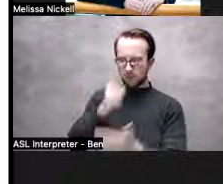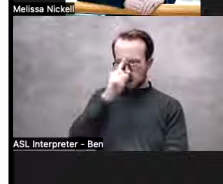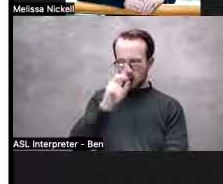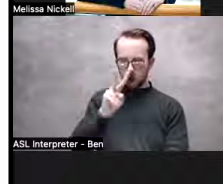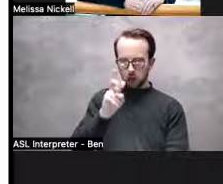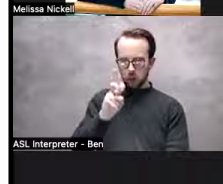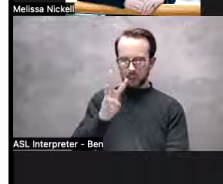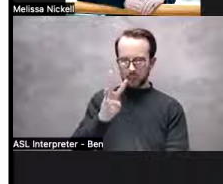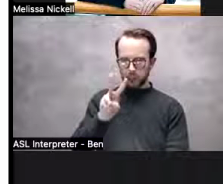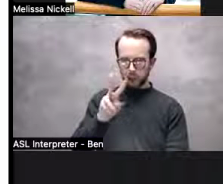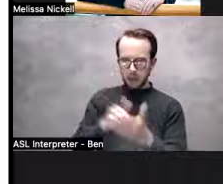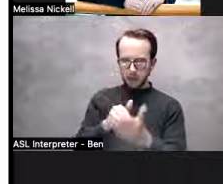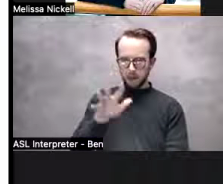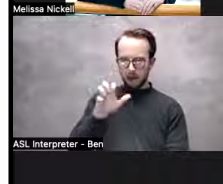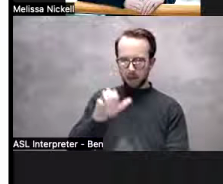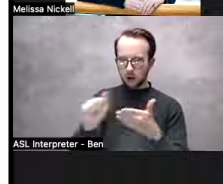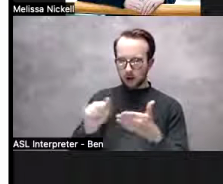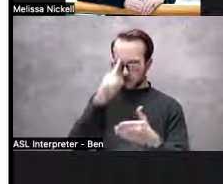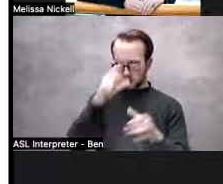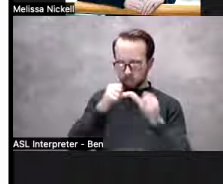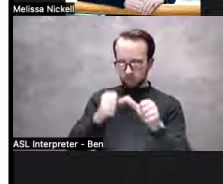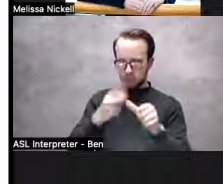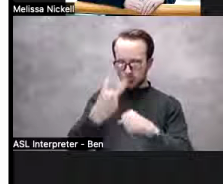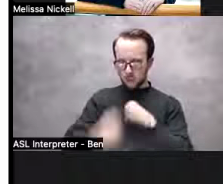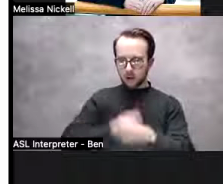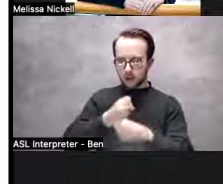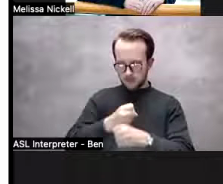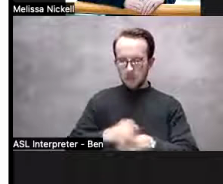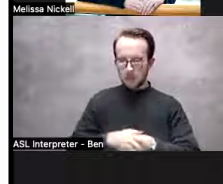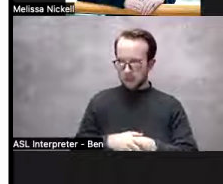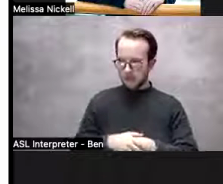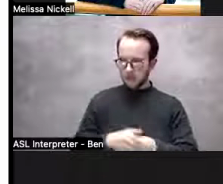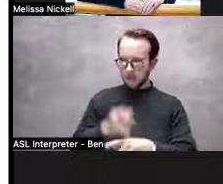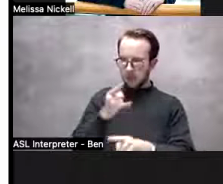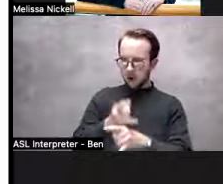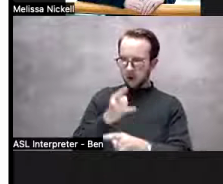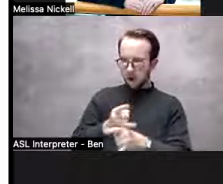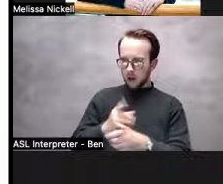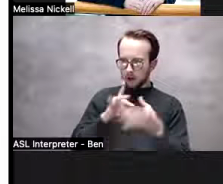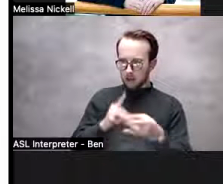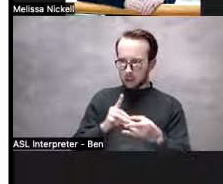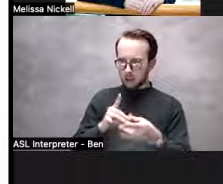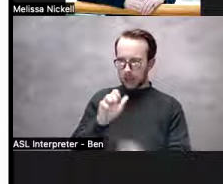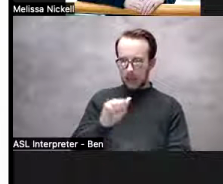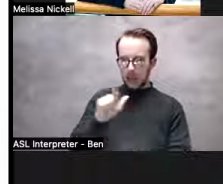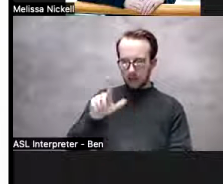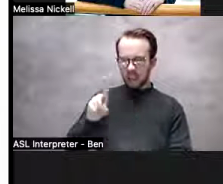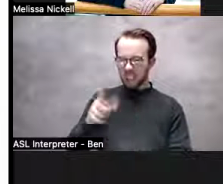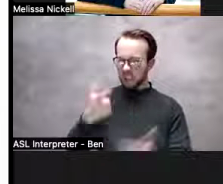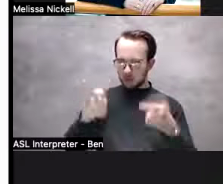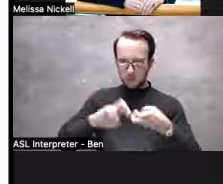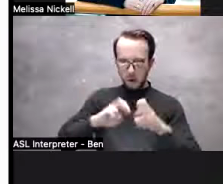$262,500 over the 2-year period. Alcohol-associated liver disease is a huge problem in this country,